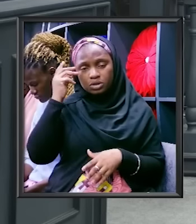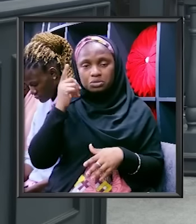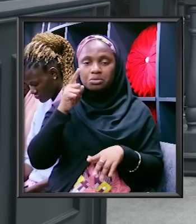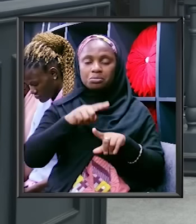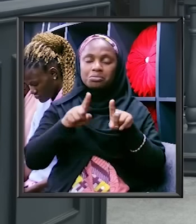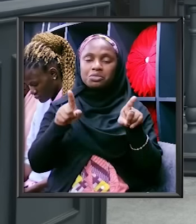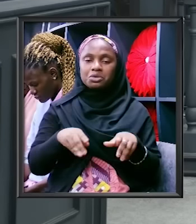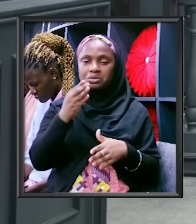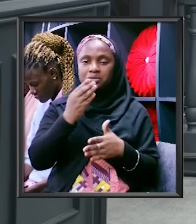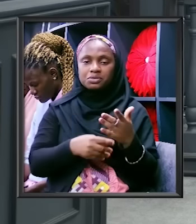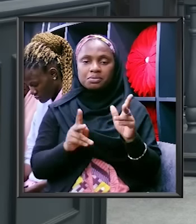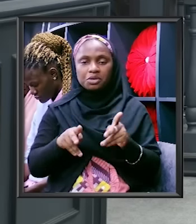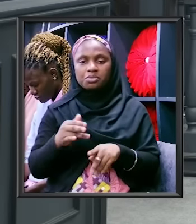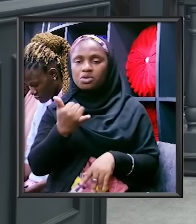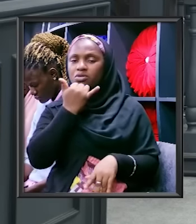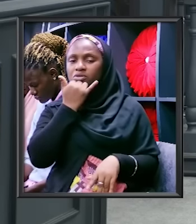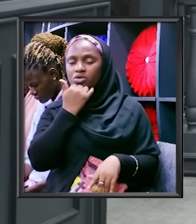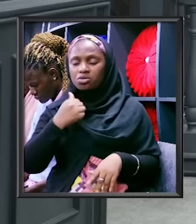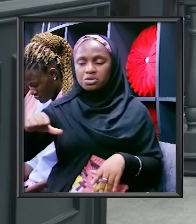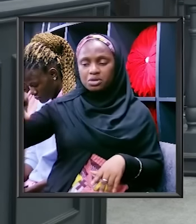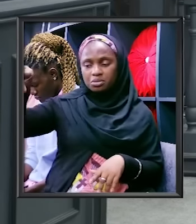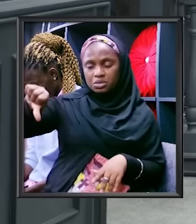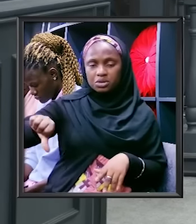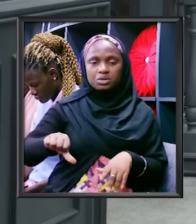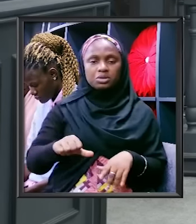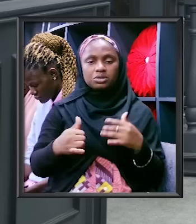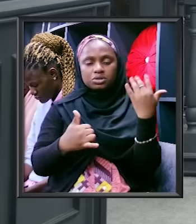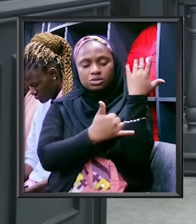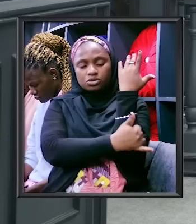they spoil this government name.